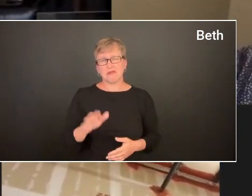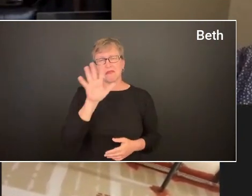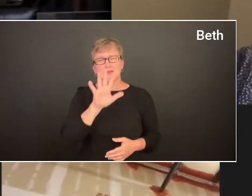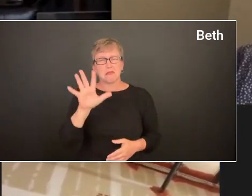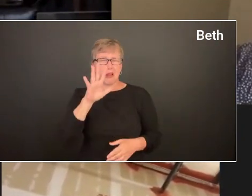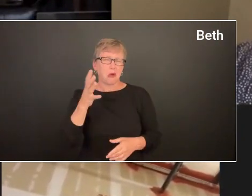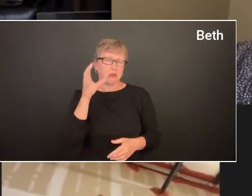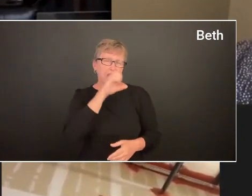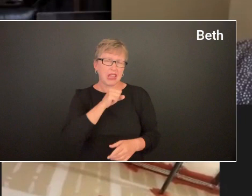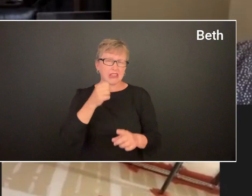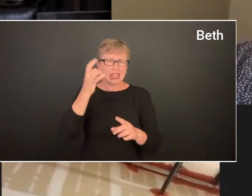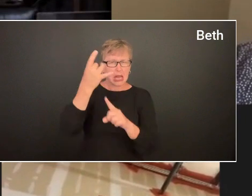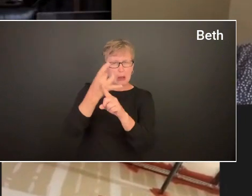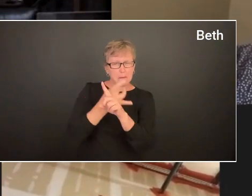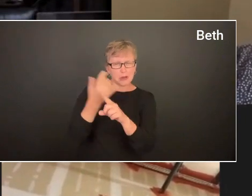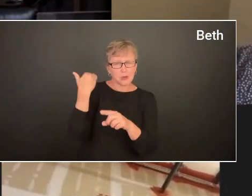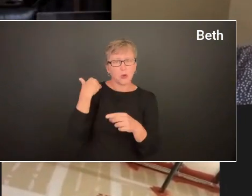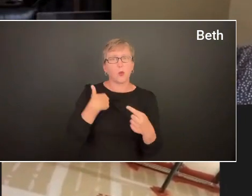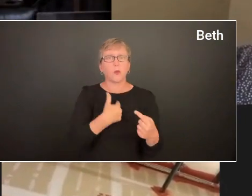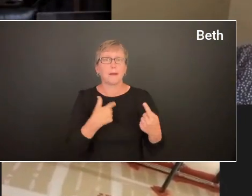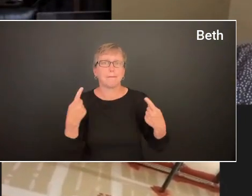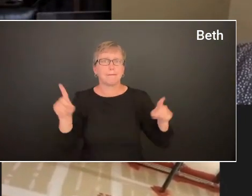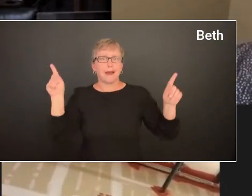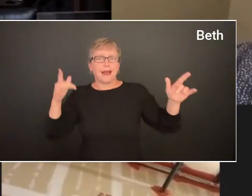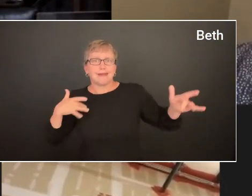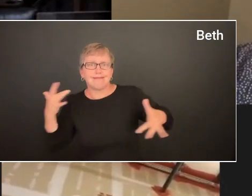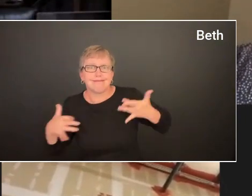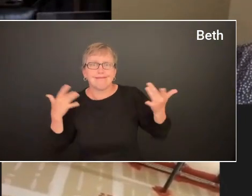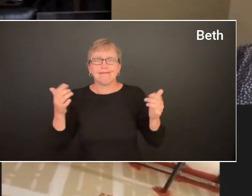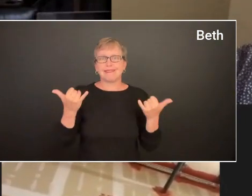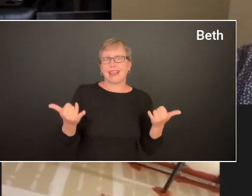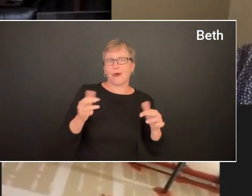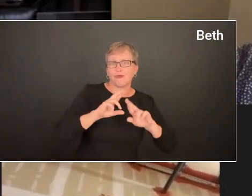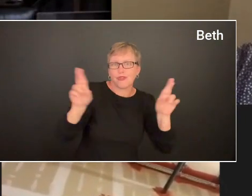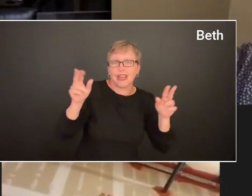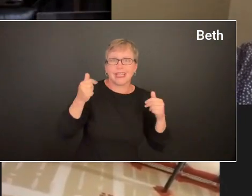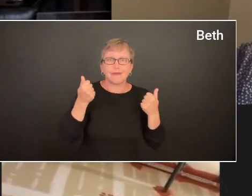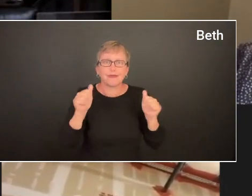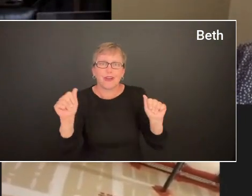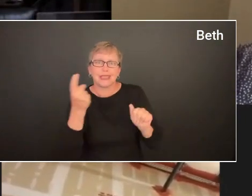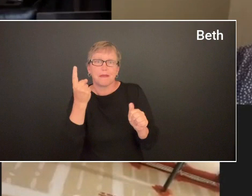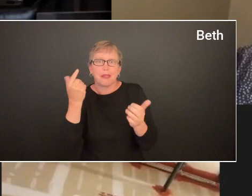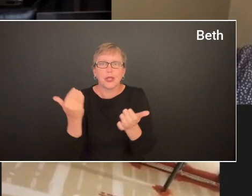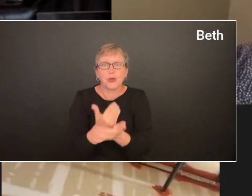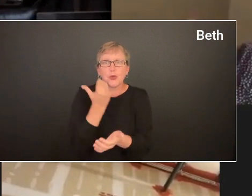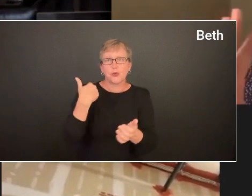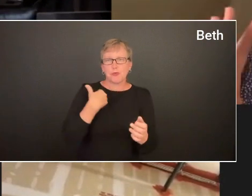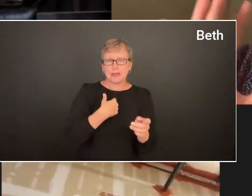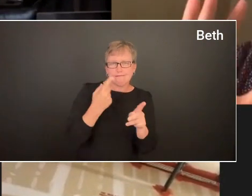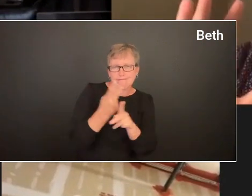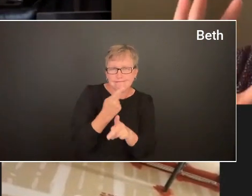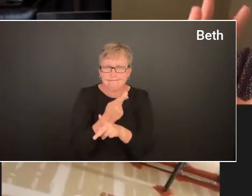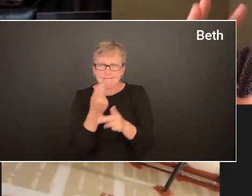mess. I mean, it wasn't until probably, I'd say about 8 months ago, that we're